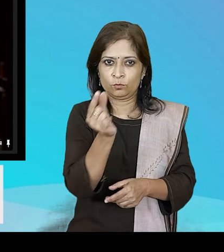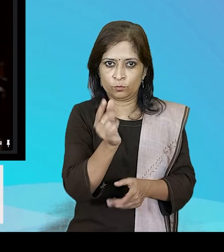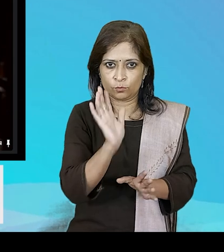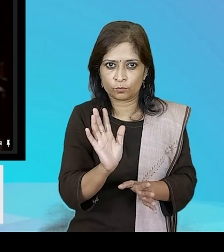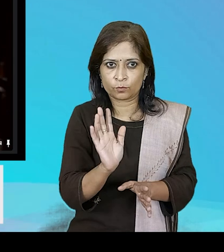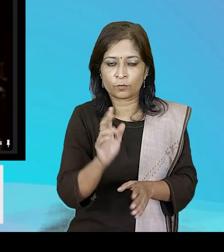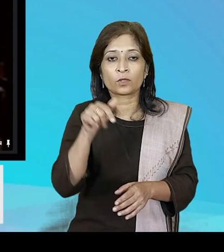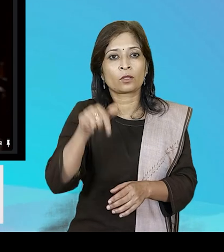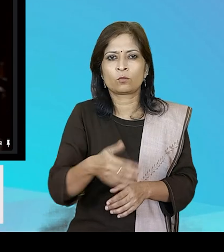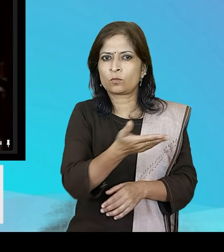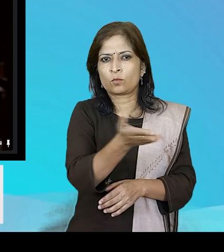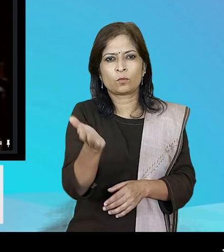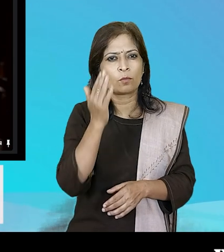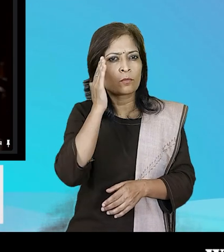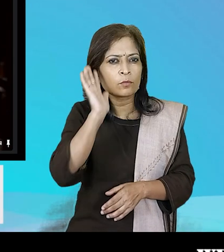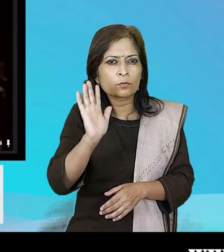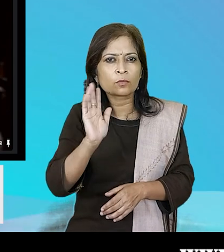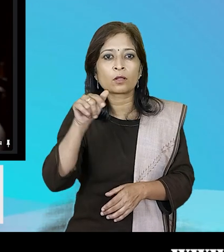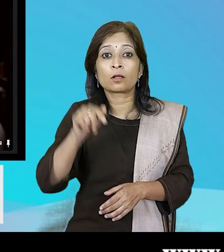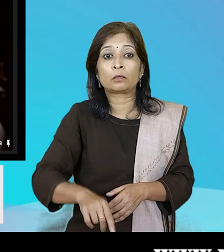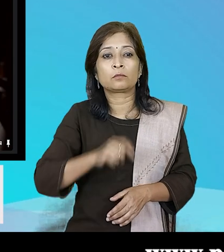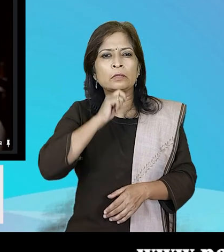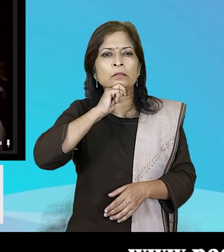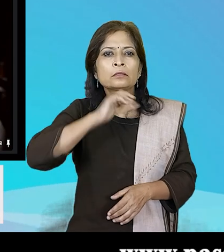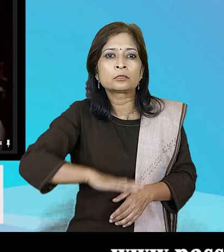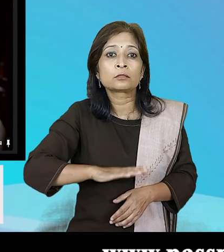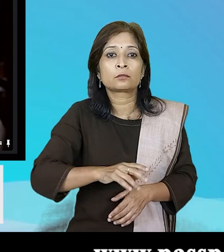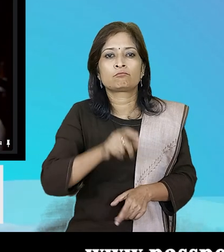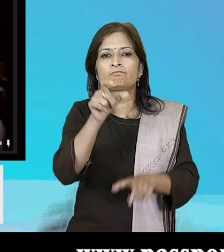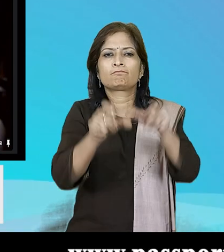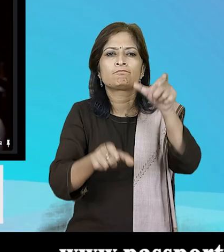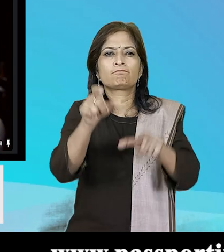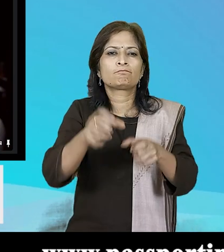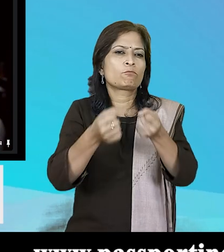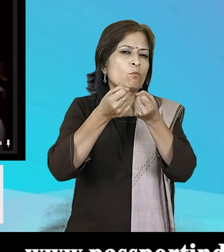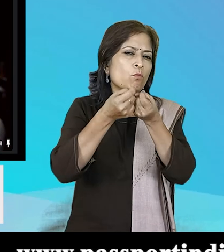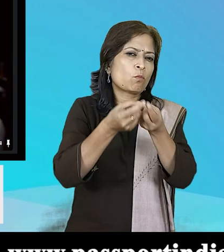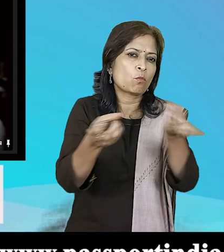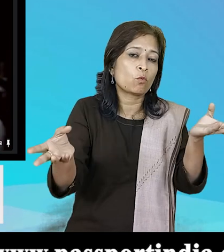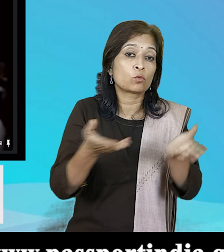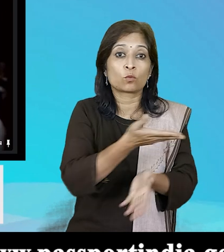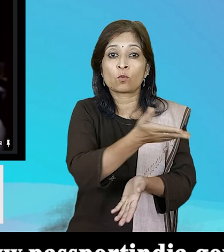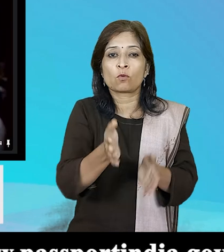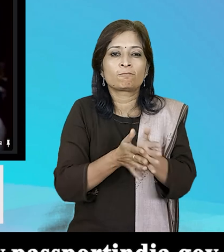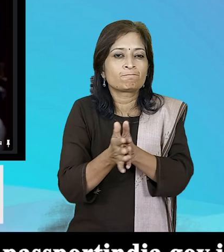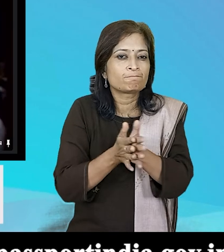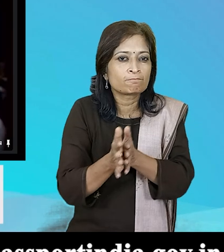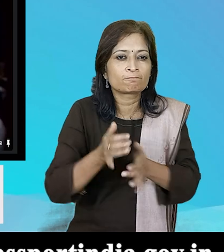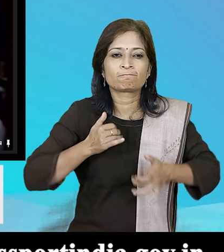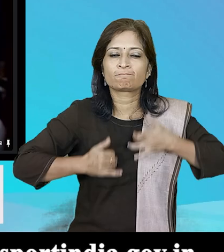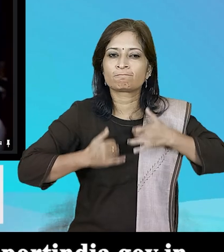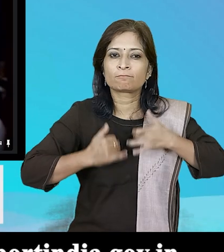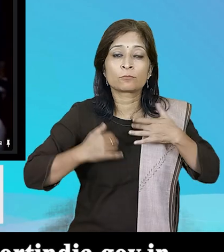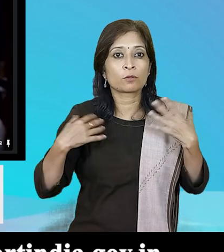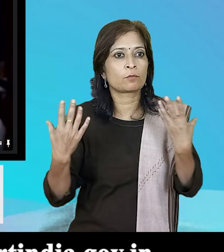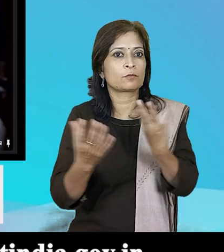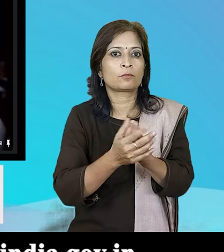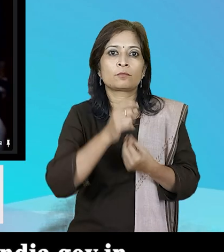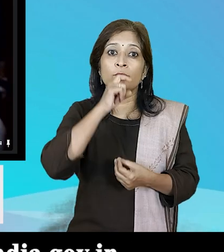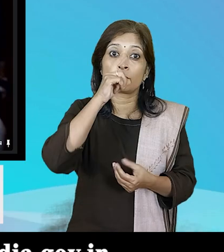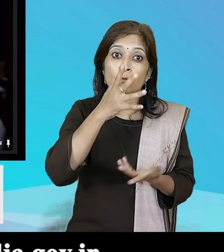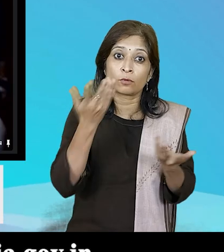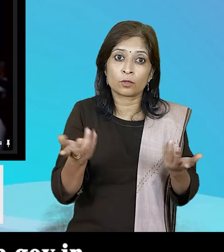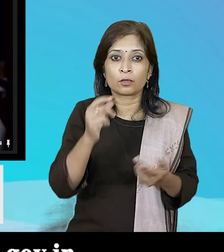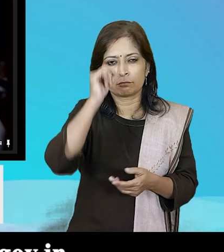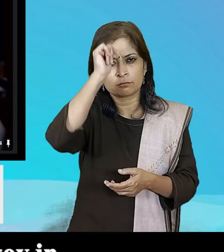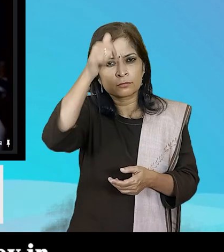that we have a growing young population with Yes. aspirations who are making us